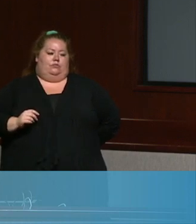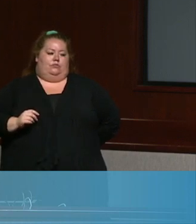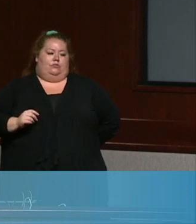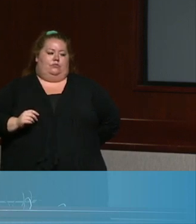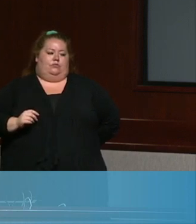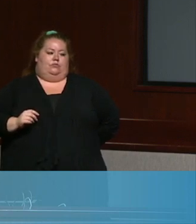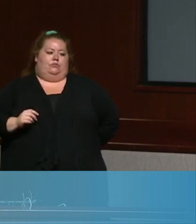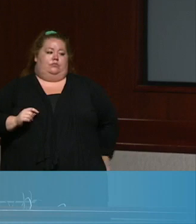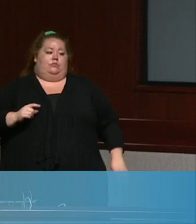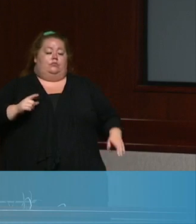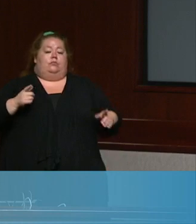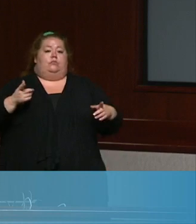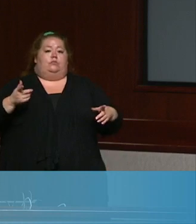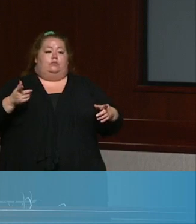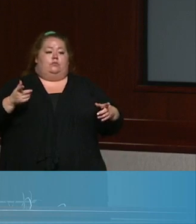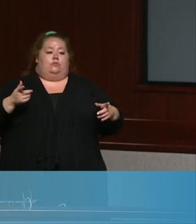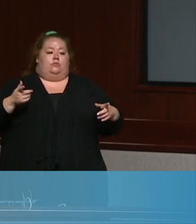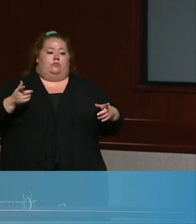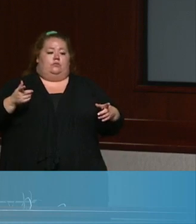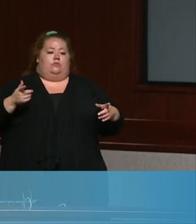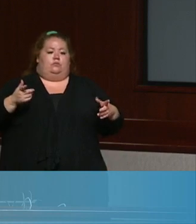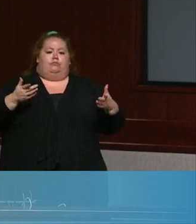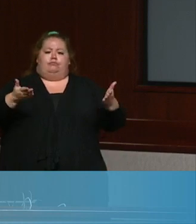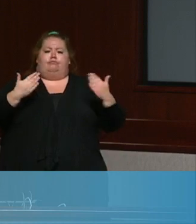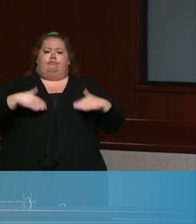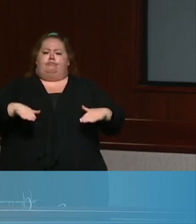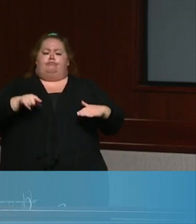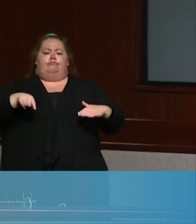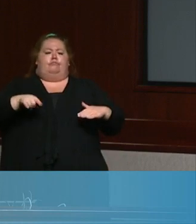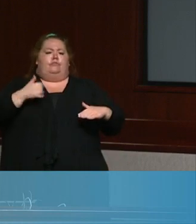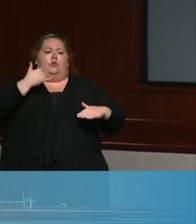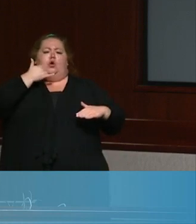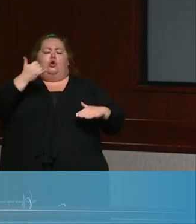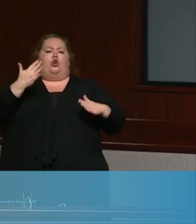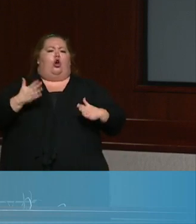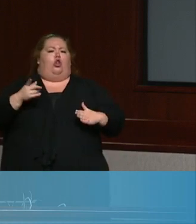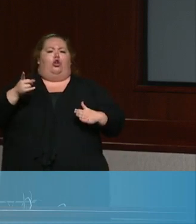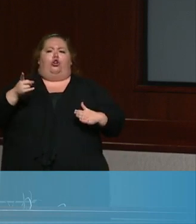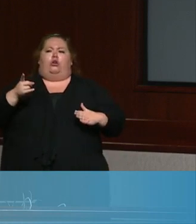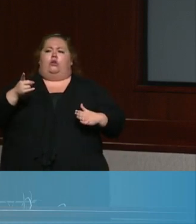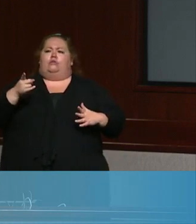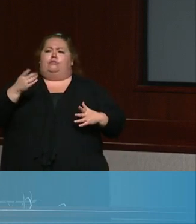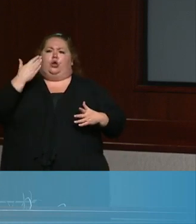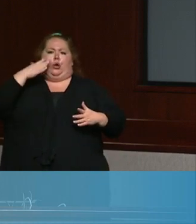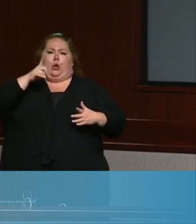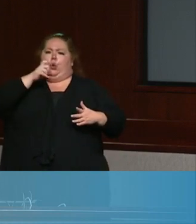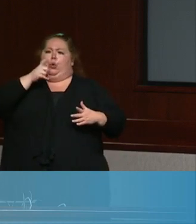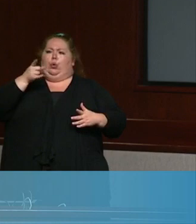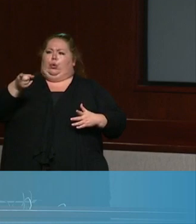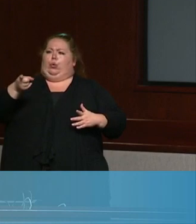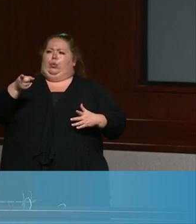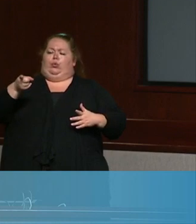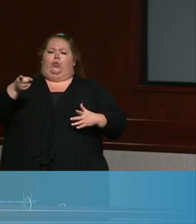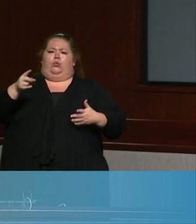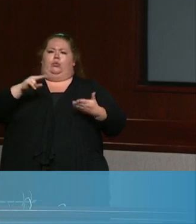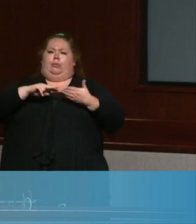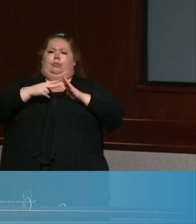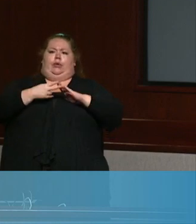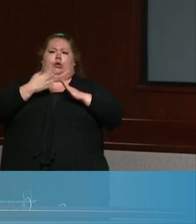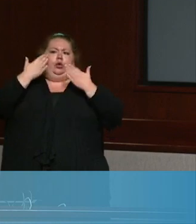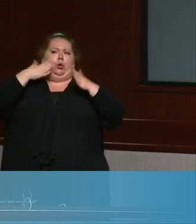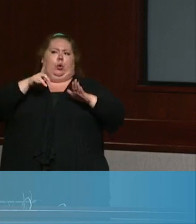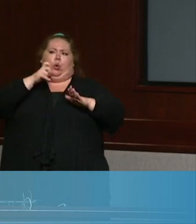Okay, and then there is also an unknown caller. If you belong to one of the outlets that we did not call, it's because we can't identify who you're